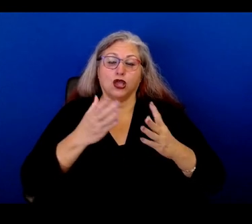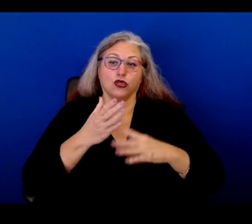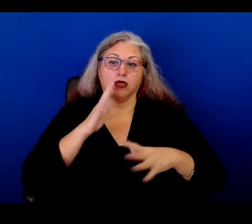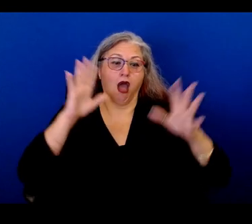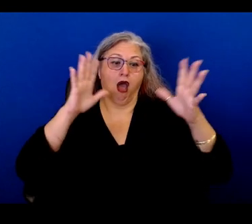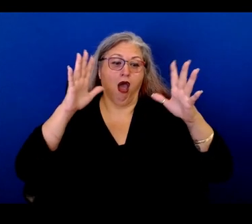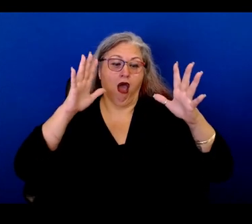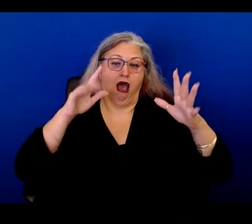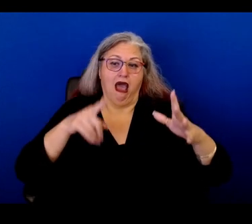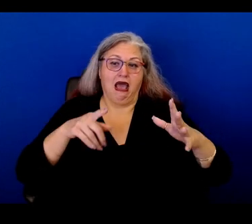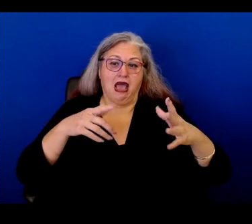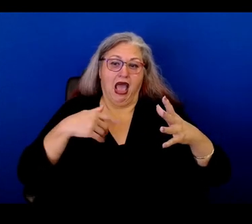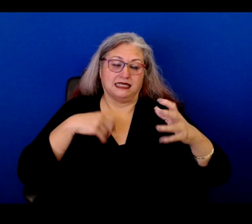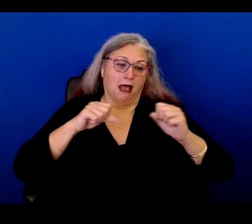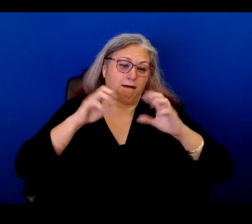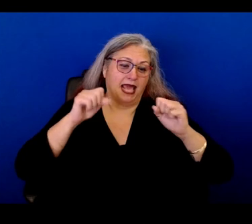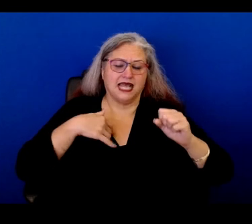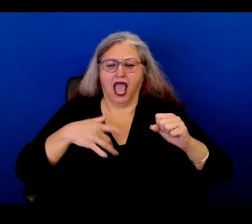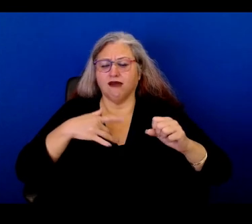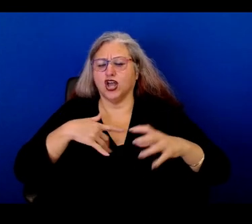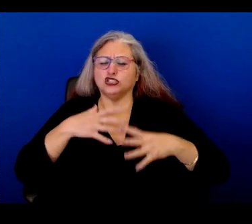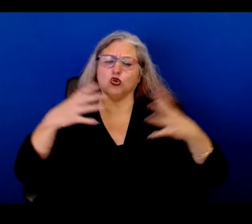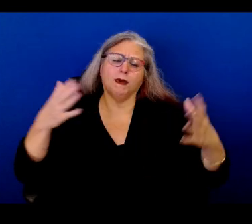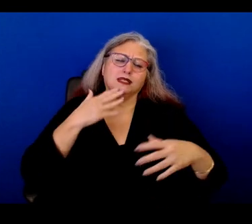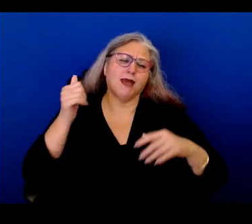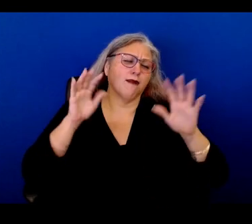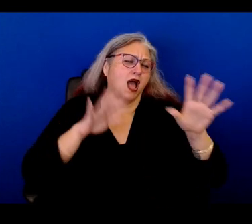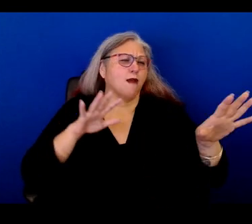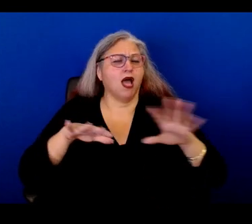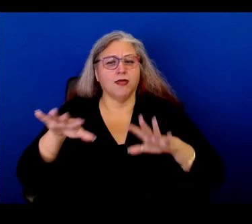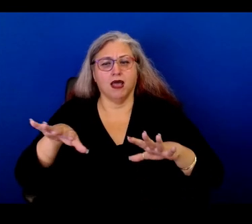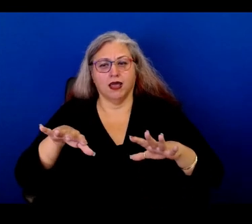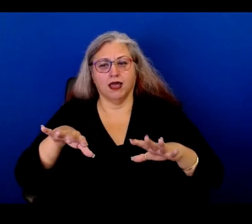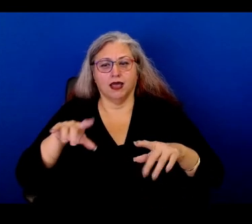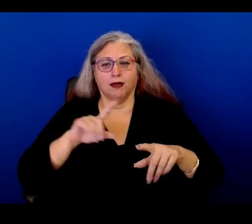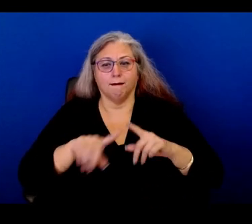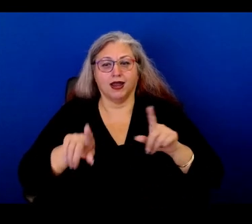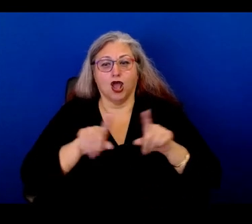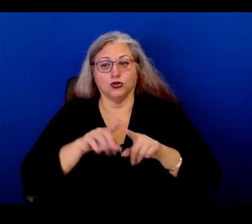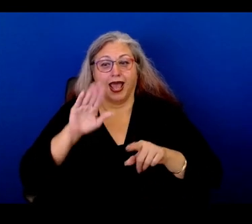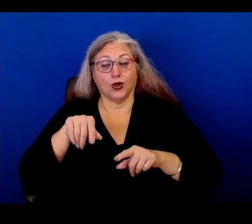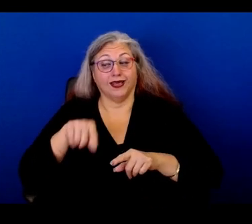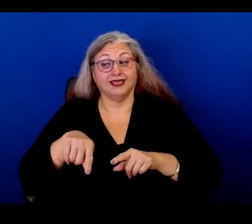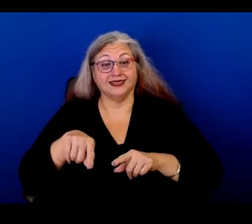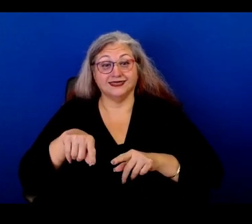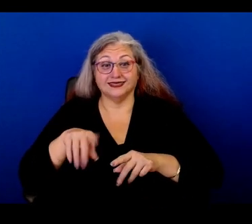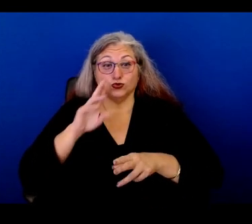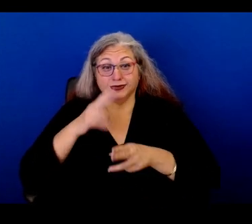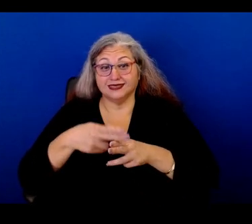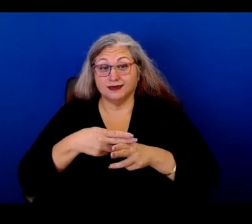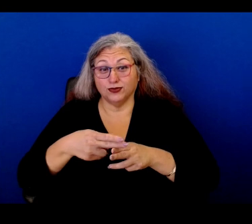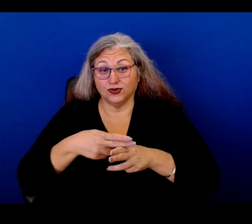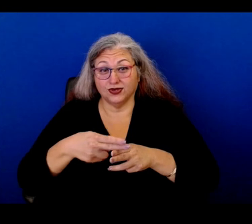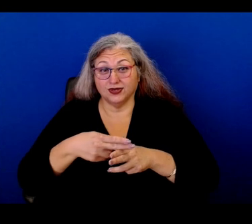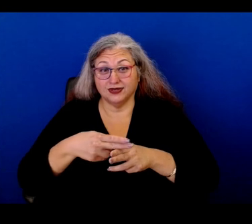like, oh my gosh, this is so amazing now. I feel so much better. Da, da, da, da. But I also know that this too